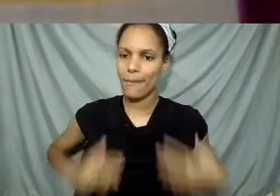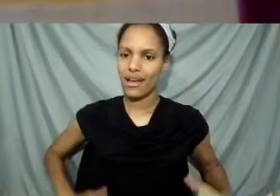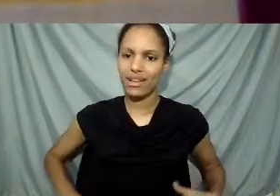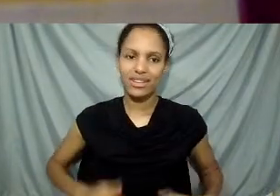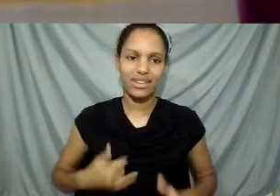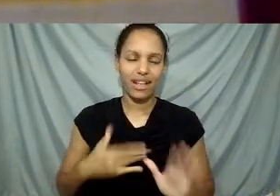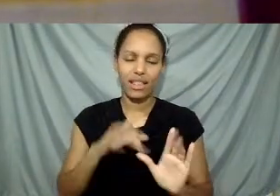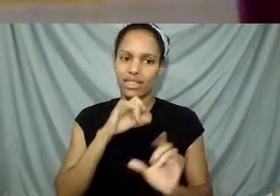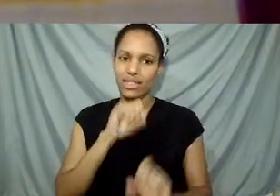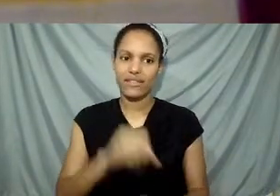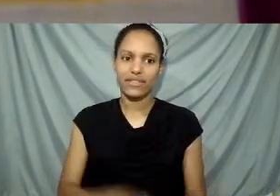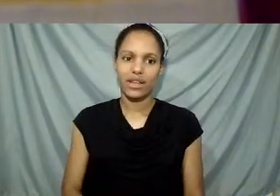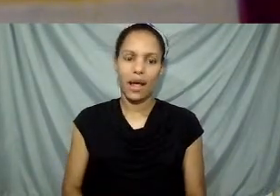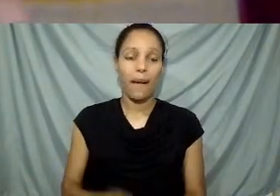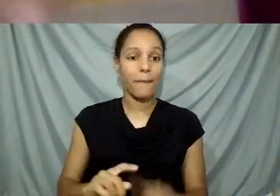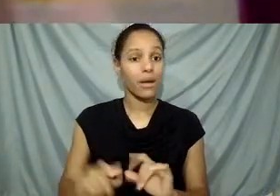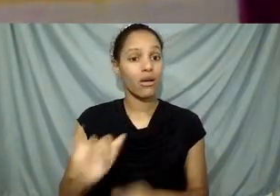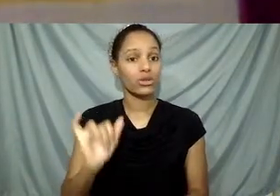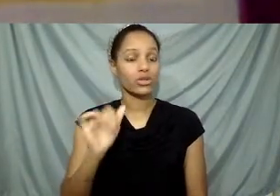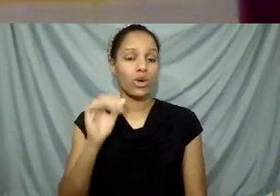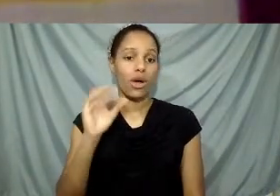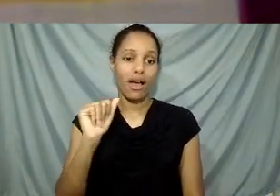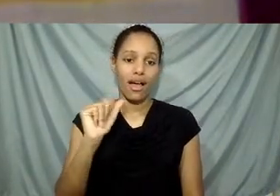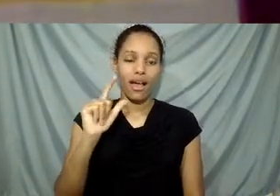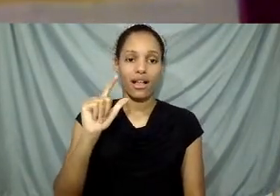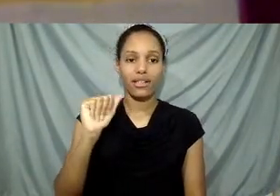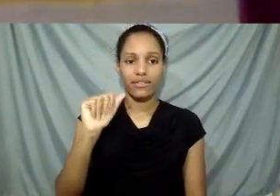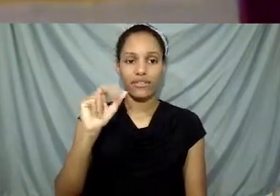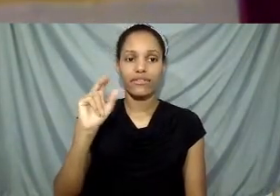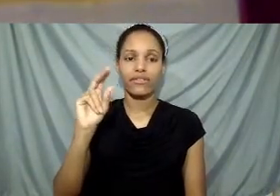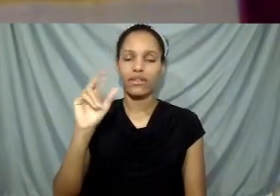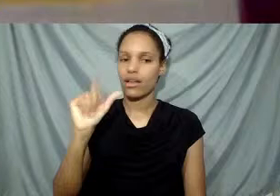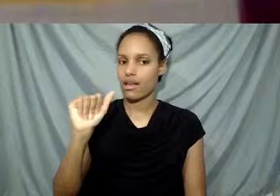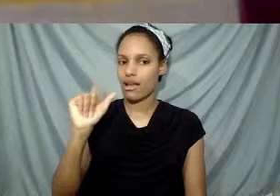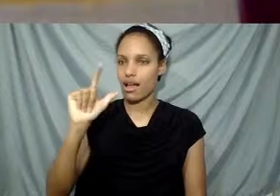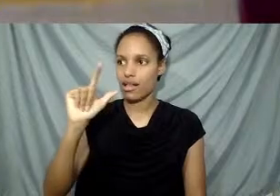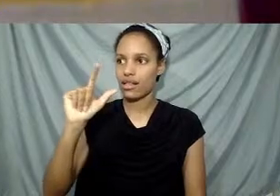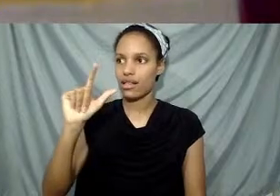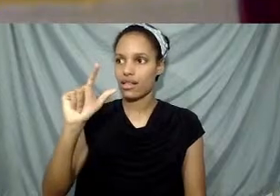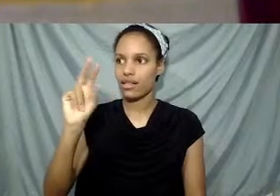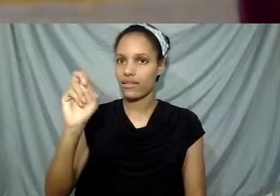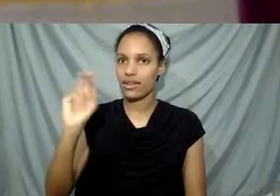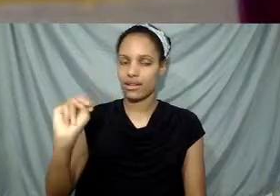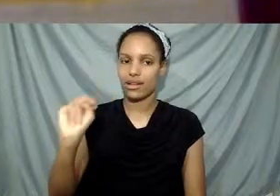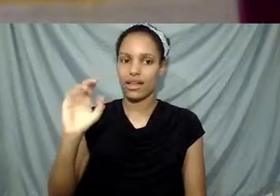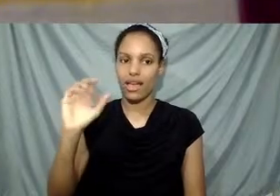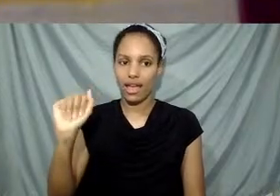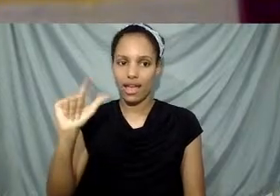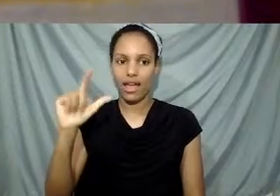Ailey had a outreach program, which I'm going to rephrase that. Thank you to